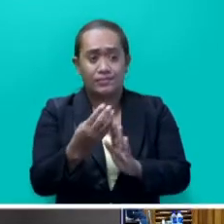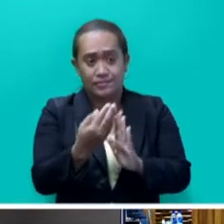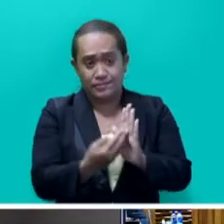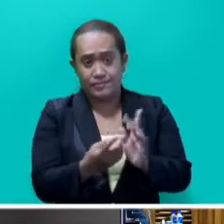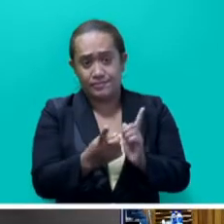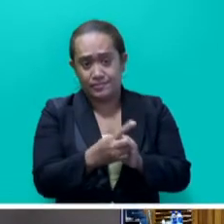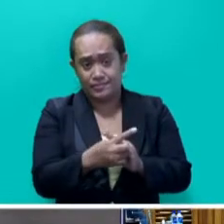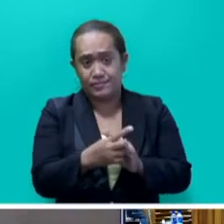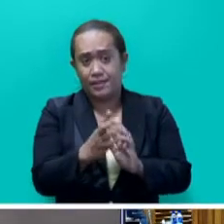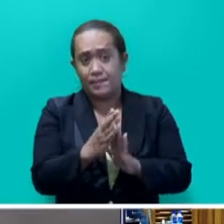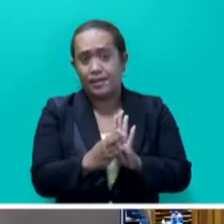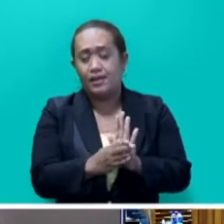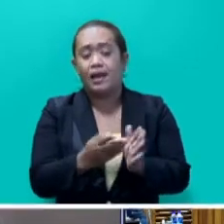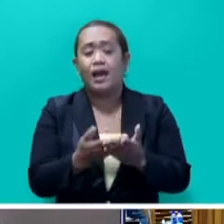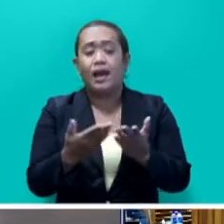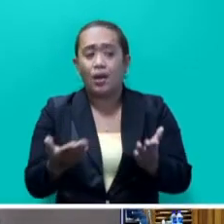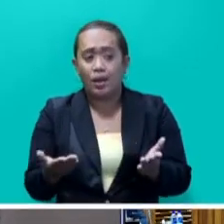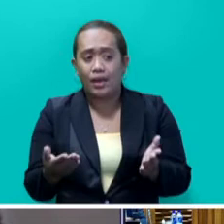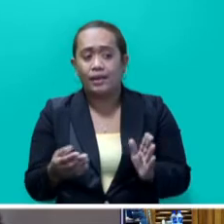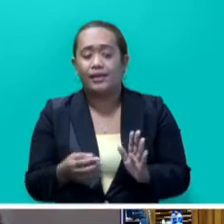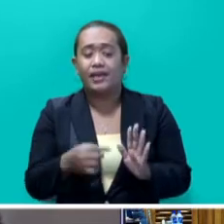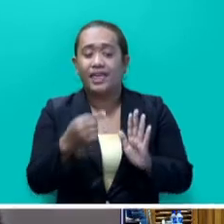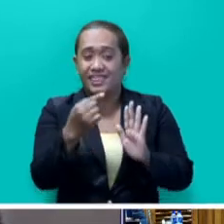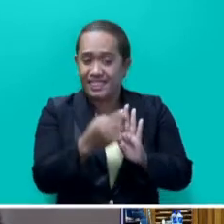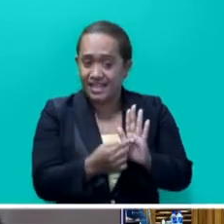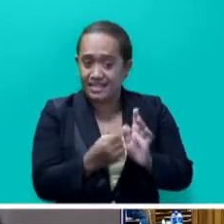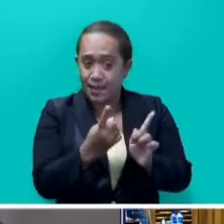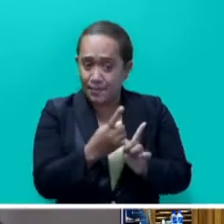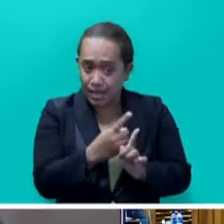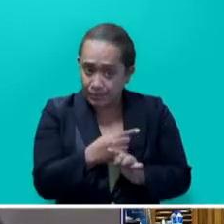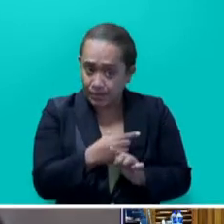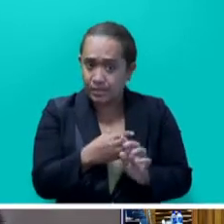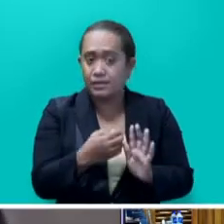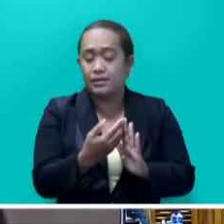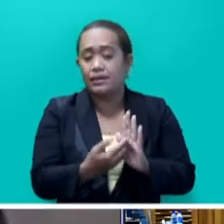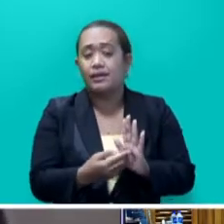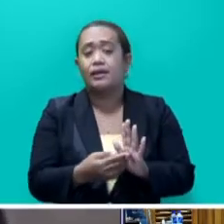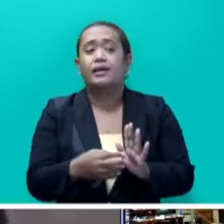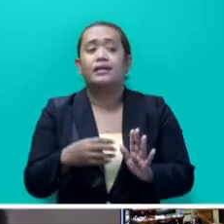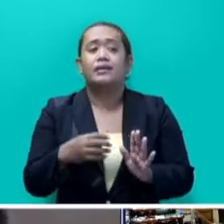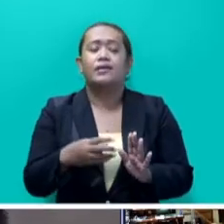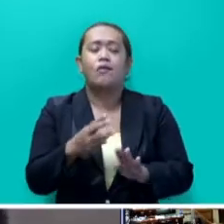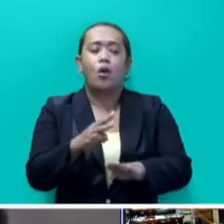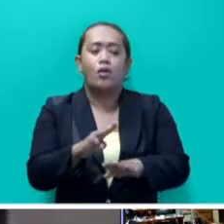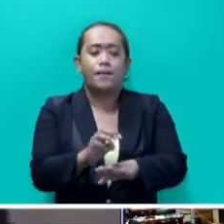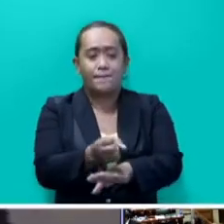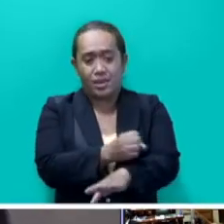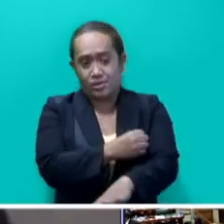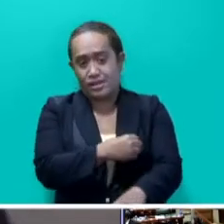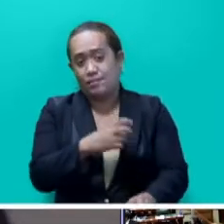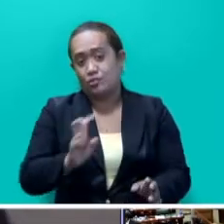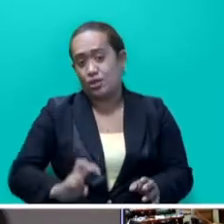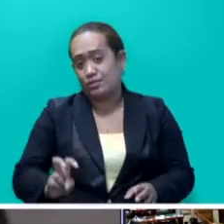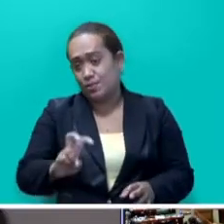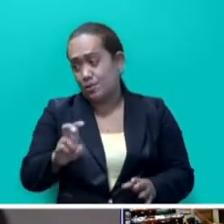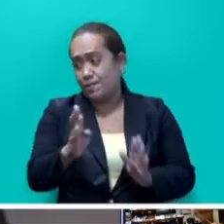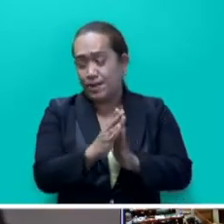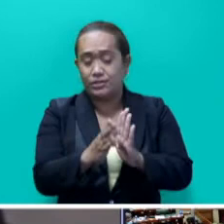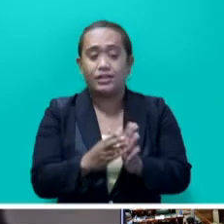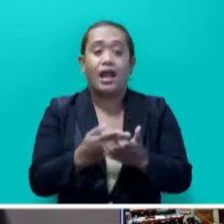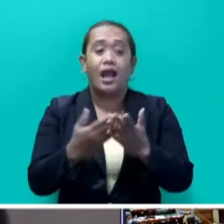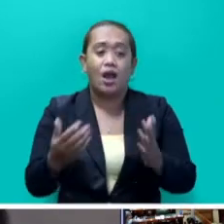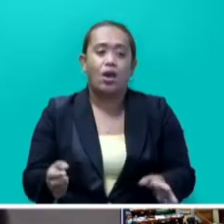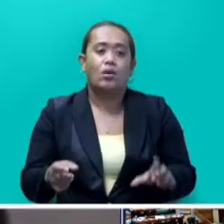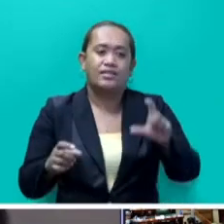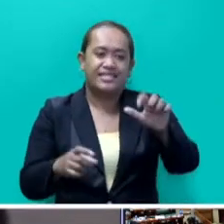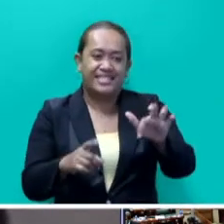bill. This amendment, with respect to the Maritime Transport Budget Amendment Bill, Honourable Speaker, will allow the CEO of